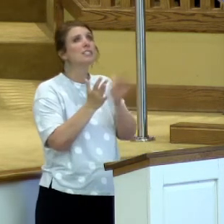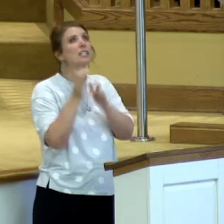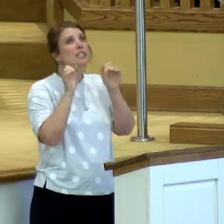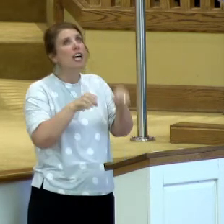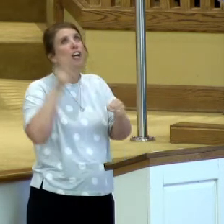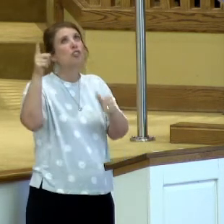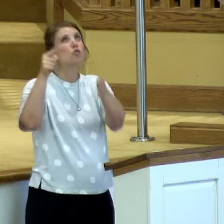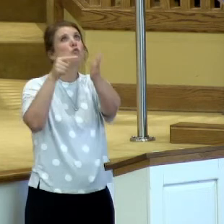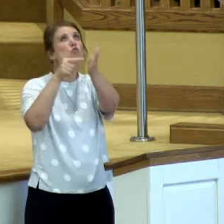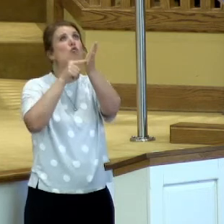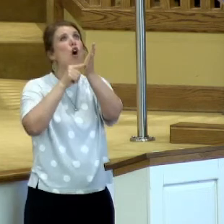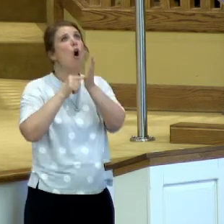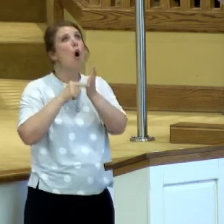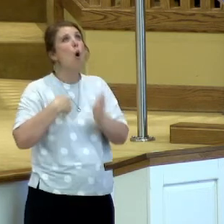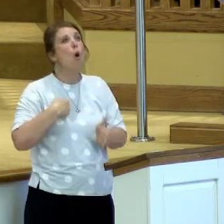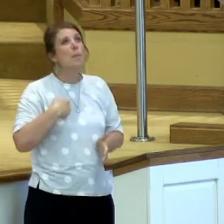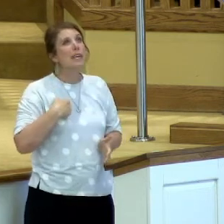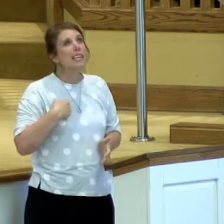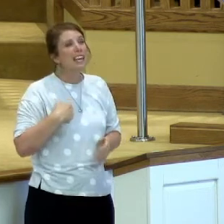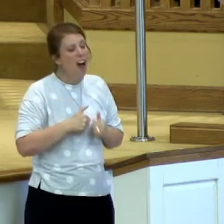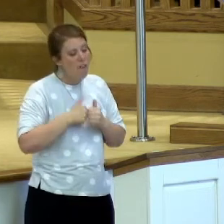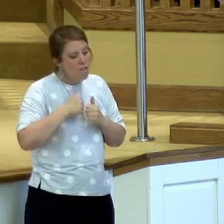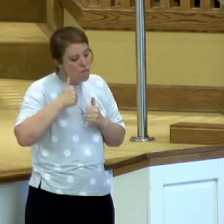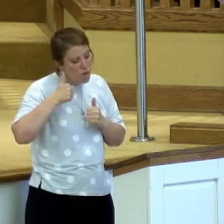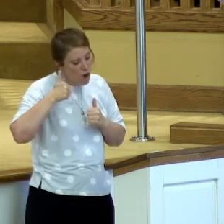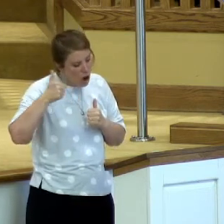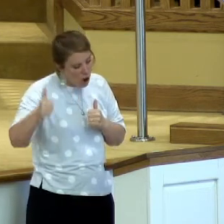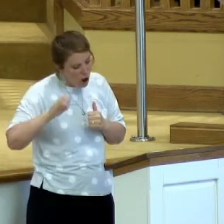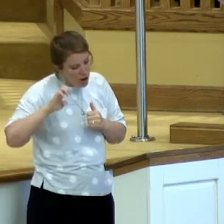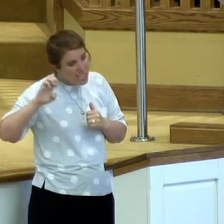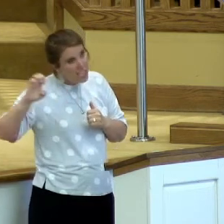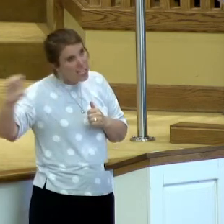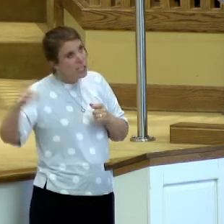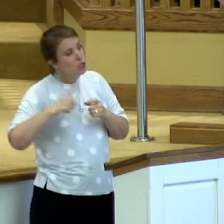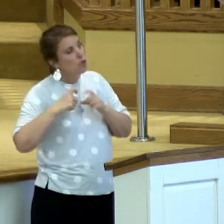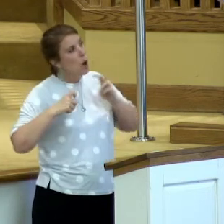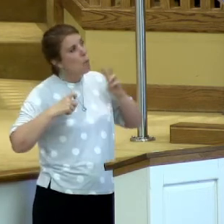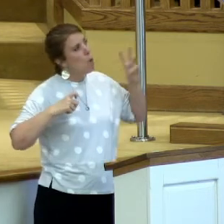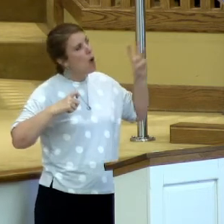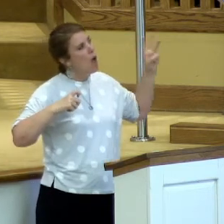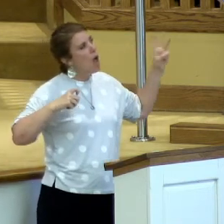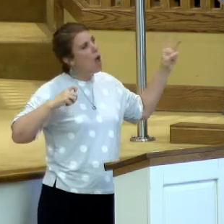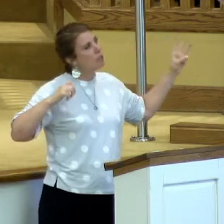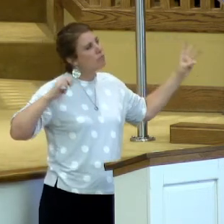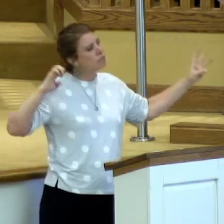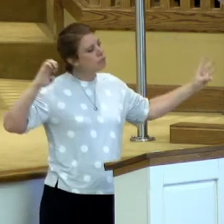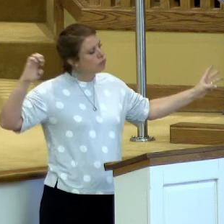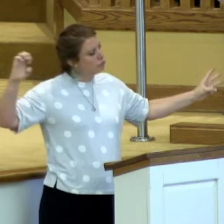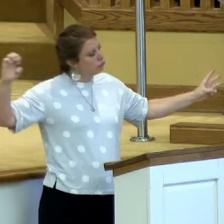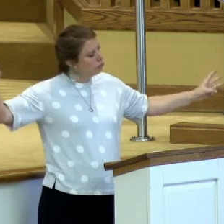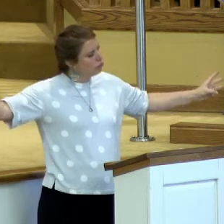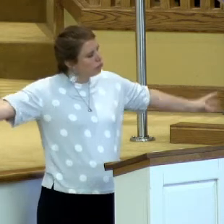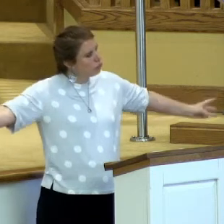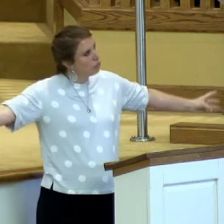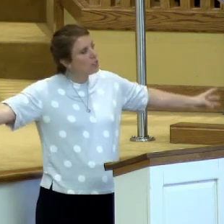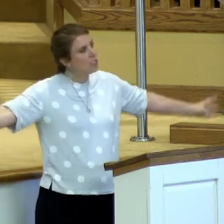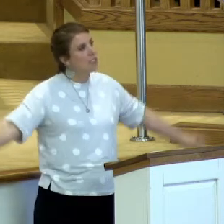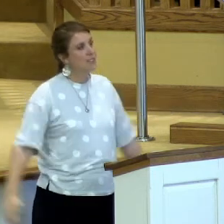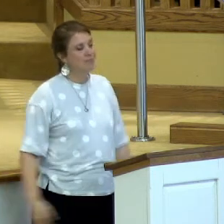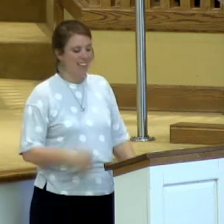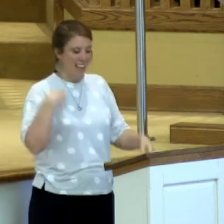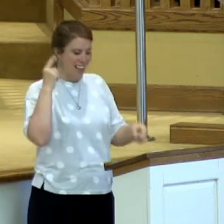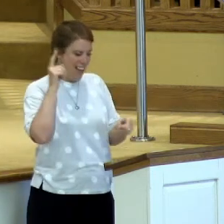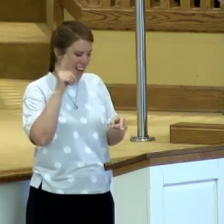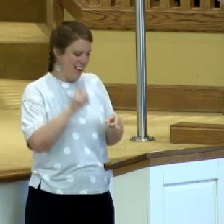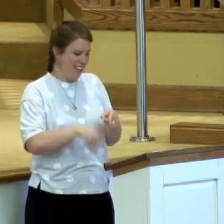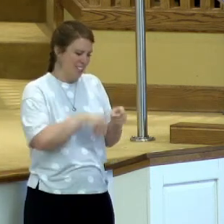can you show me just how far the east is from the west? 'Cause